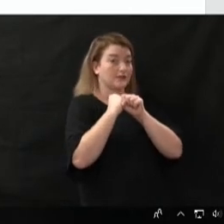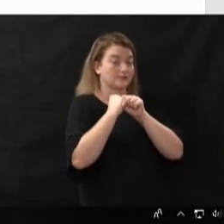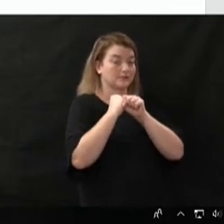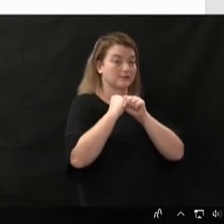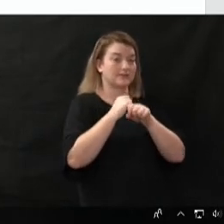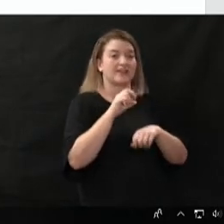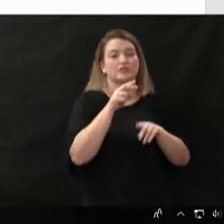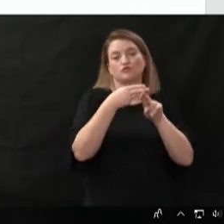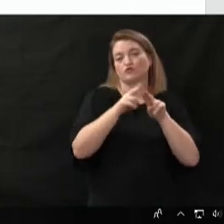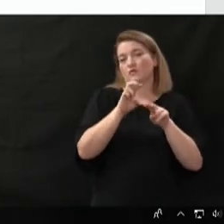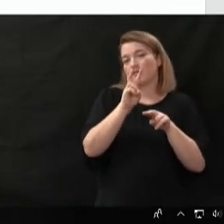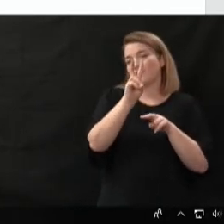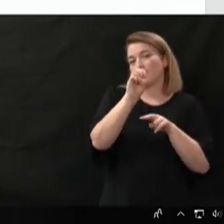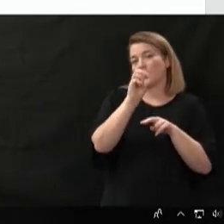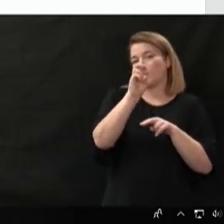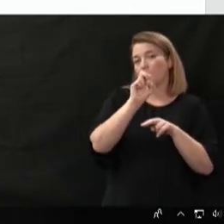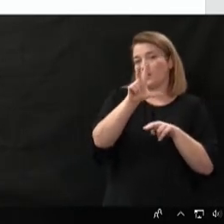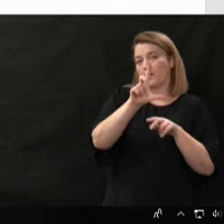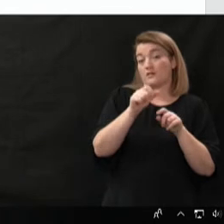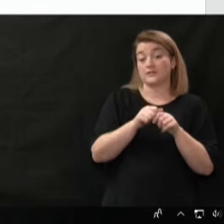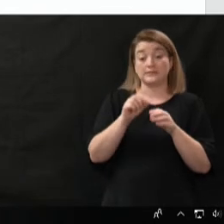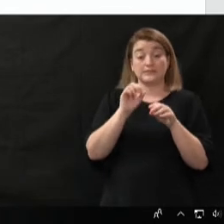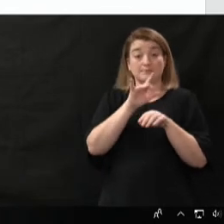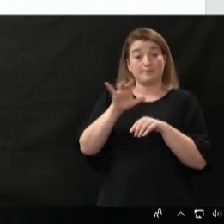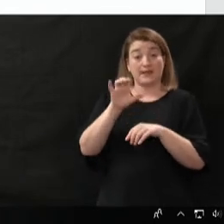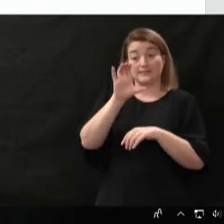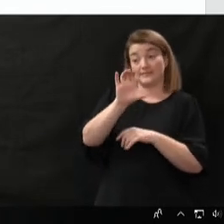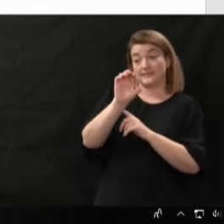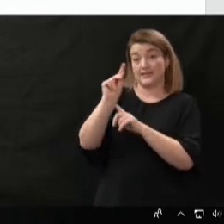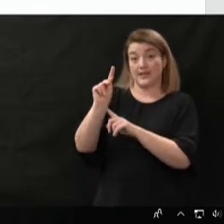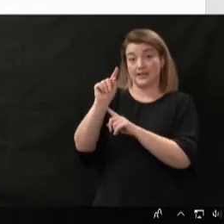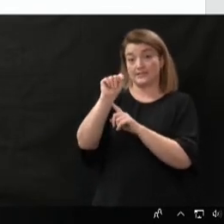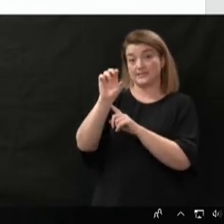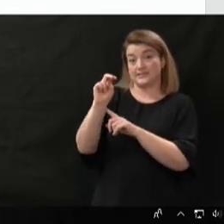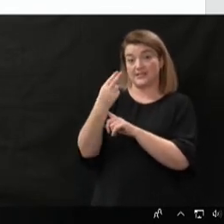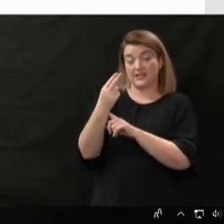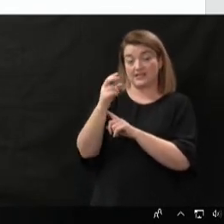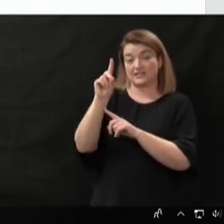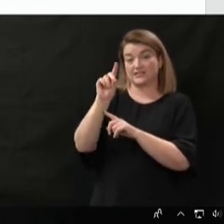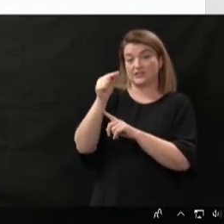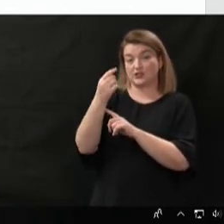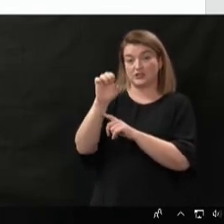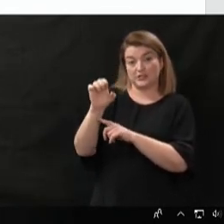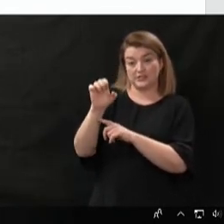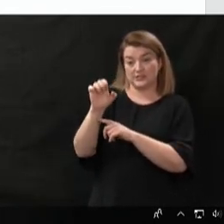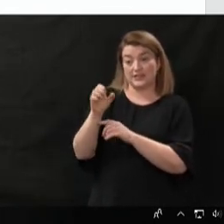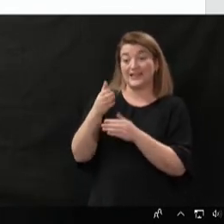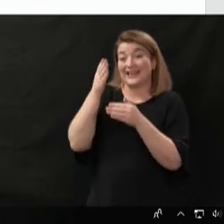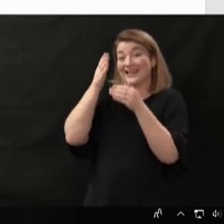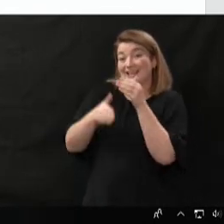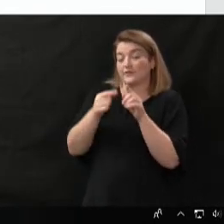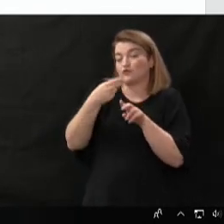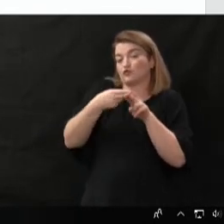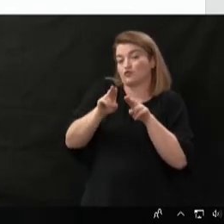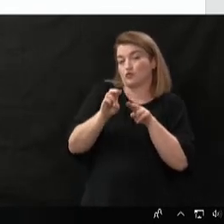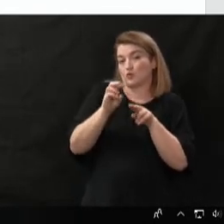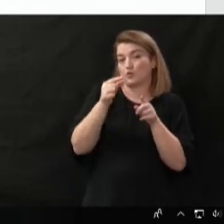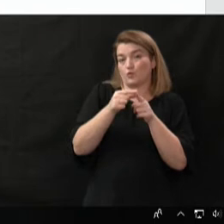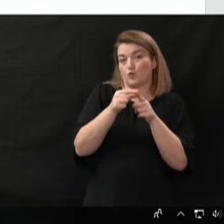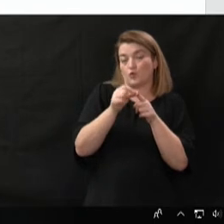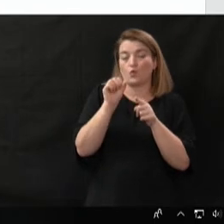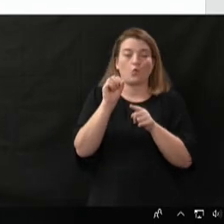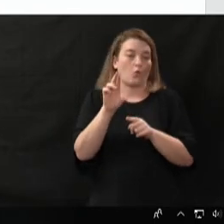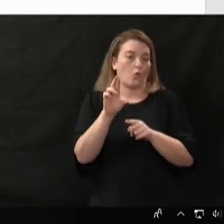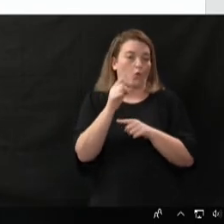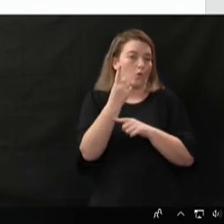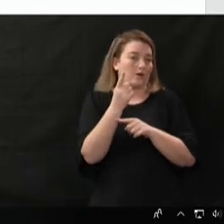And then the spellings CK, TCH, and DGE are used at the end of a short word or one-syllable